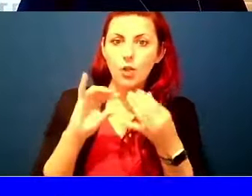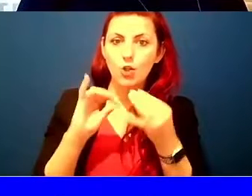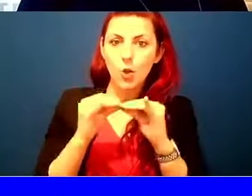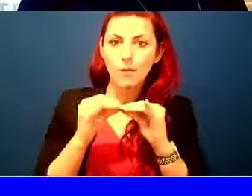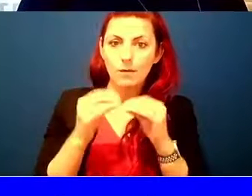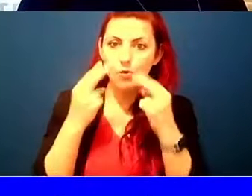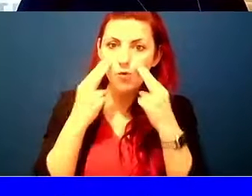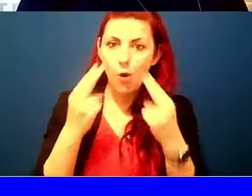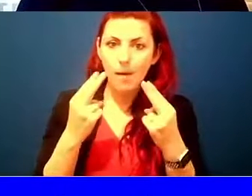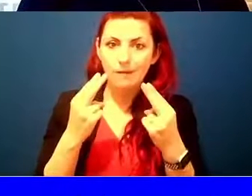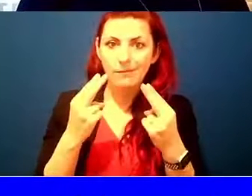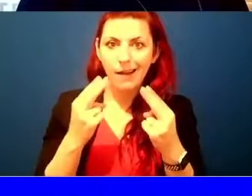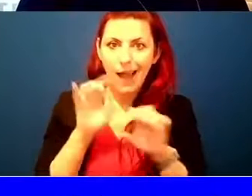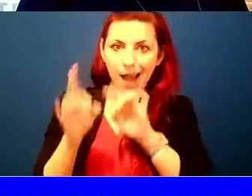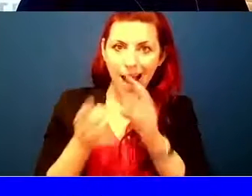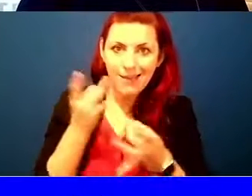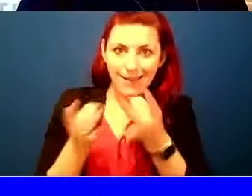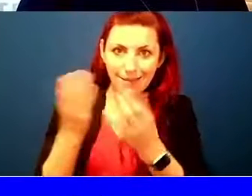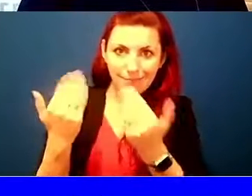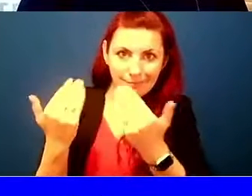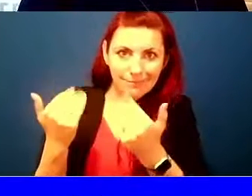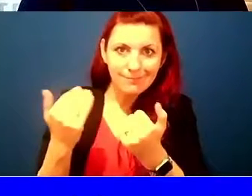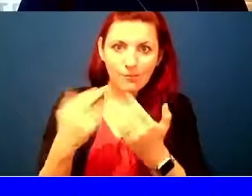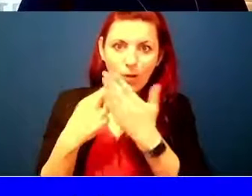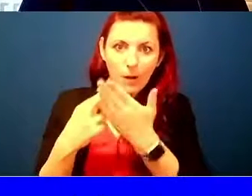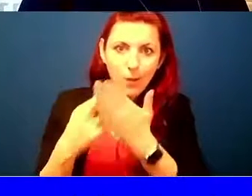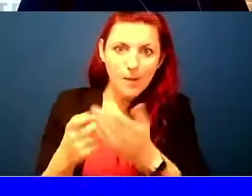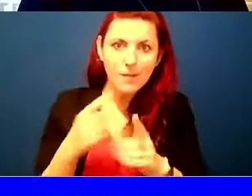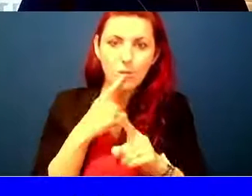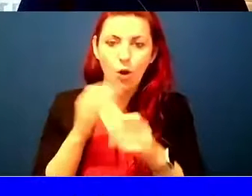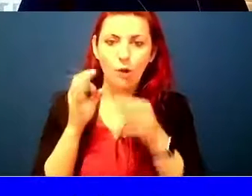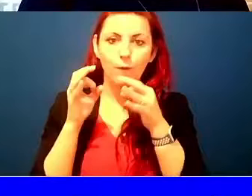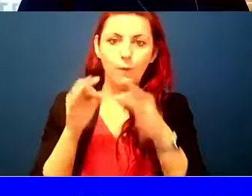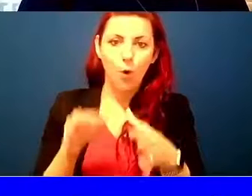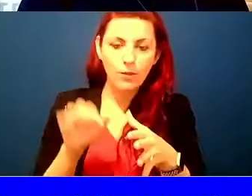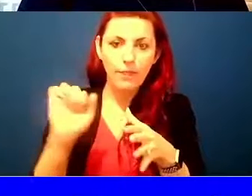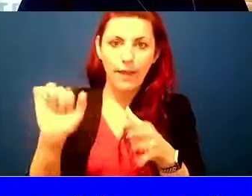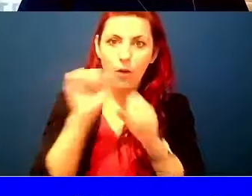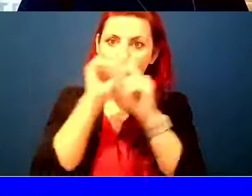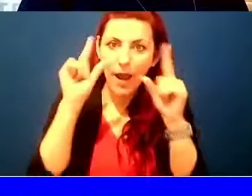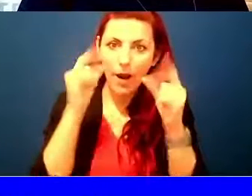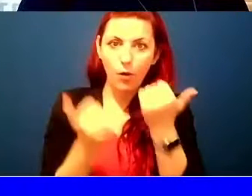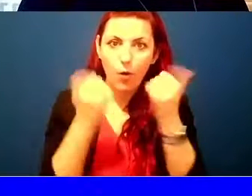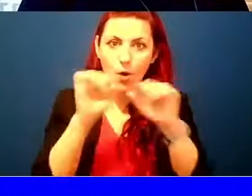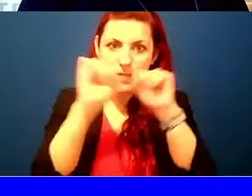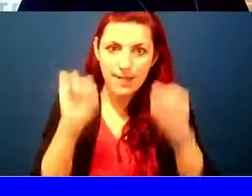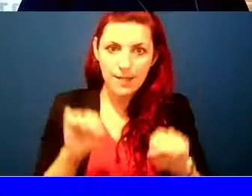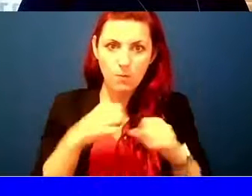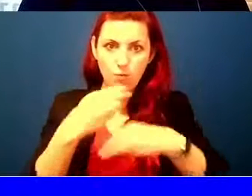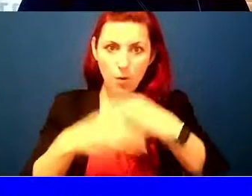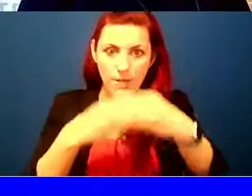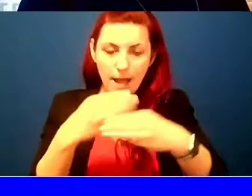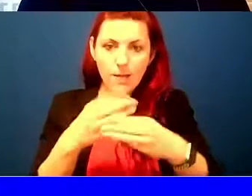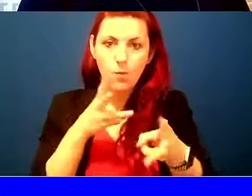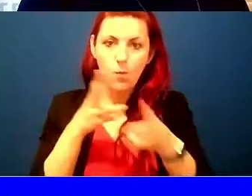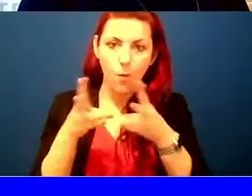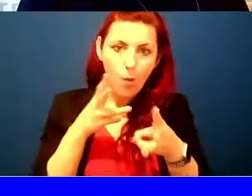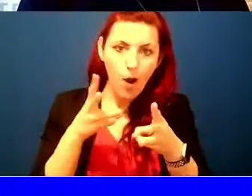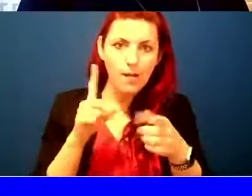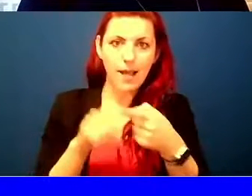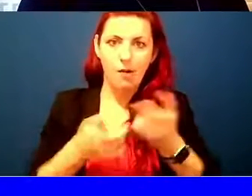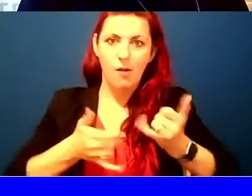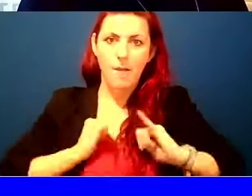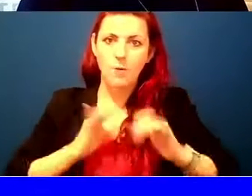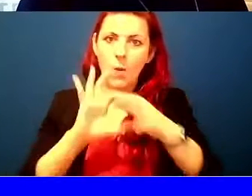the most requests, obviously because they're aware of how the court system works, and are able to engage with it